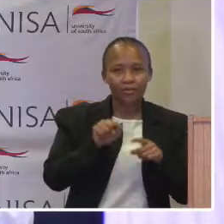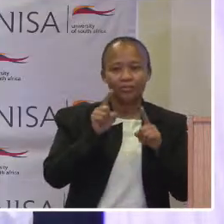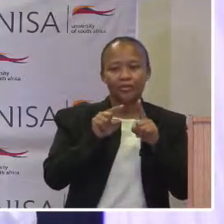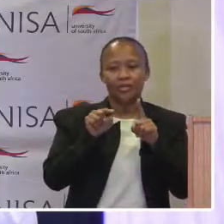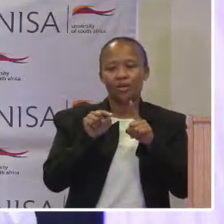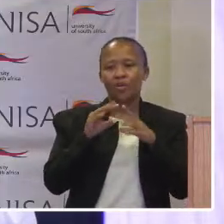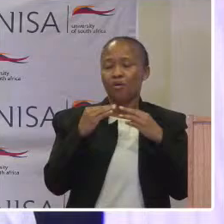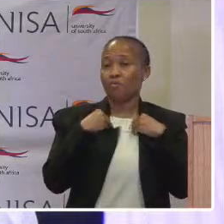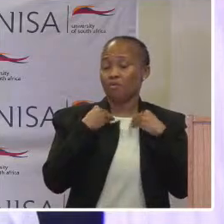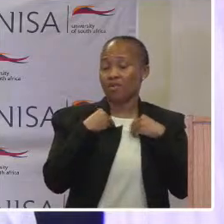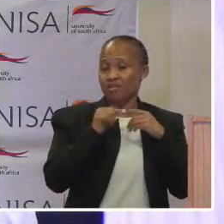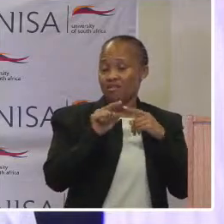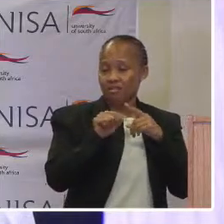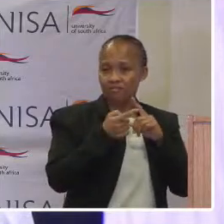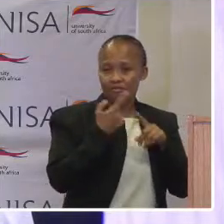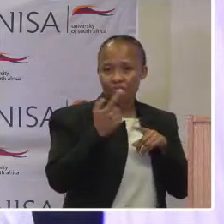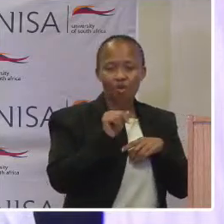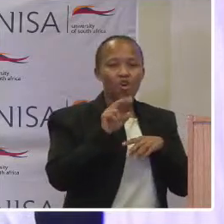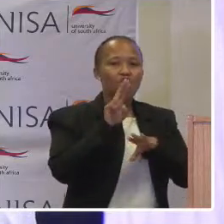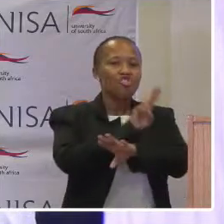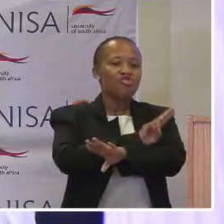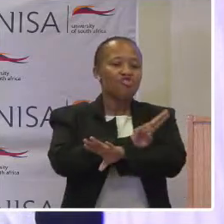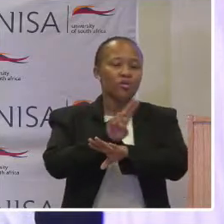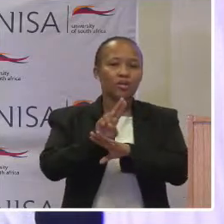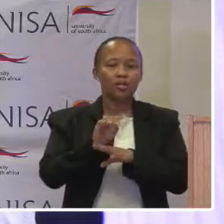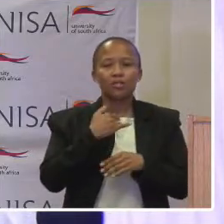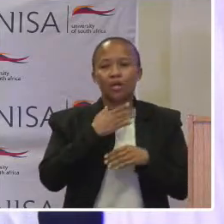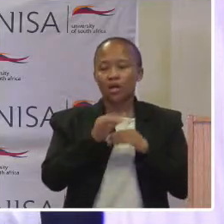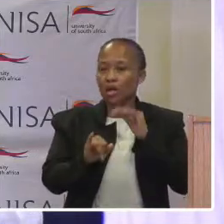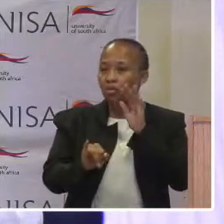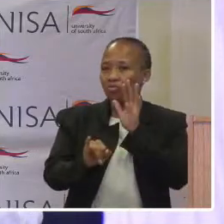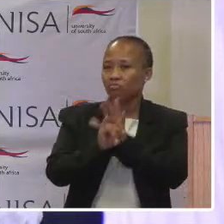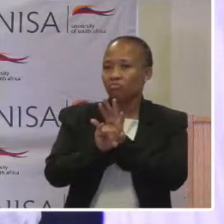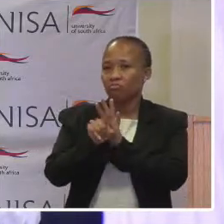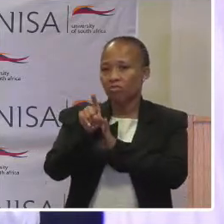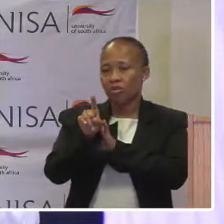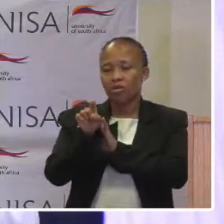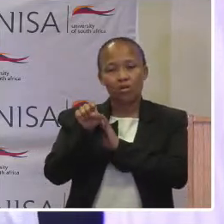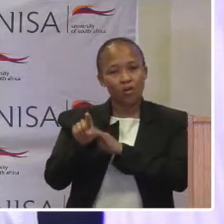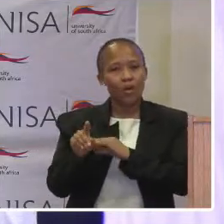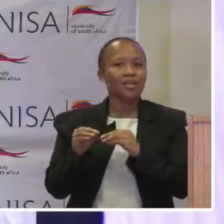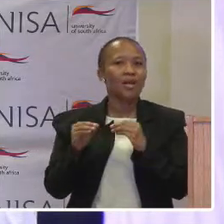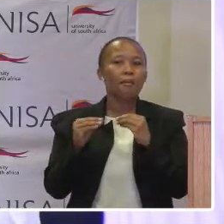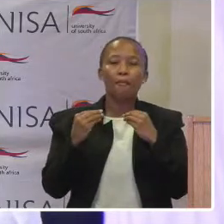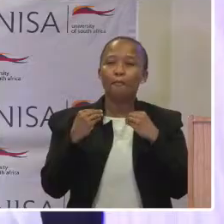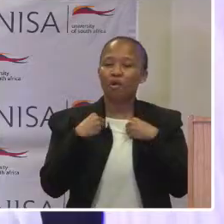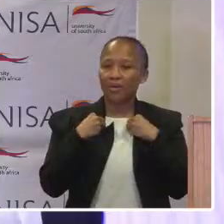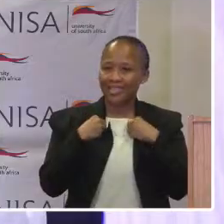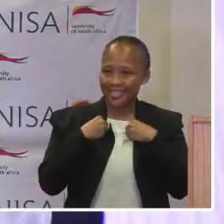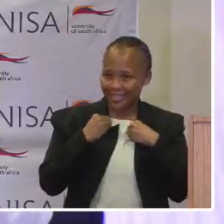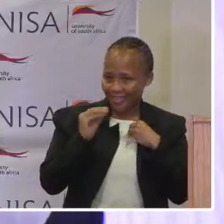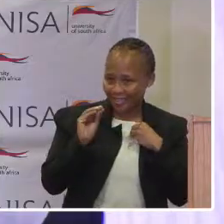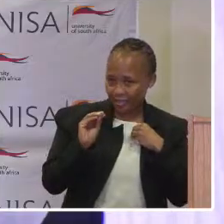UNISA. This is to identify intellectual property. It is to